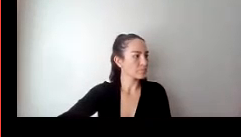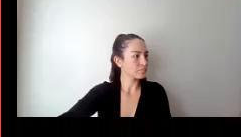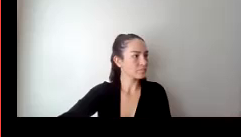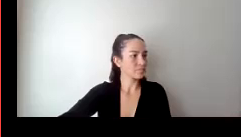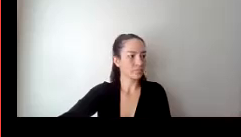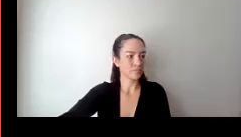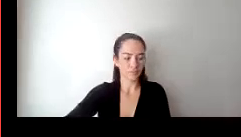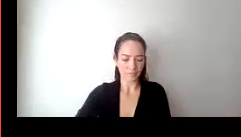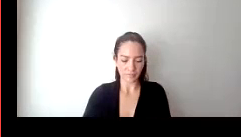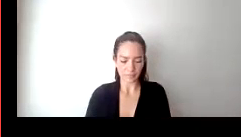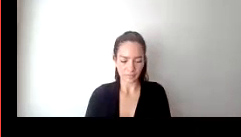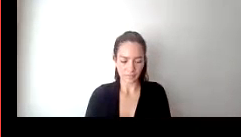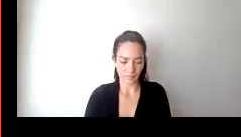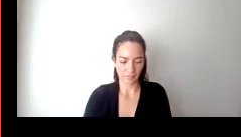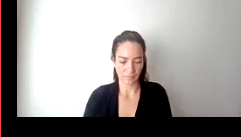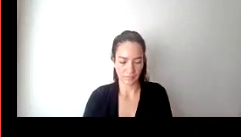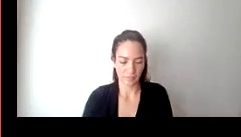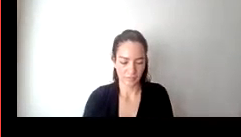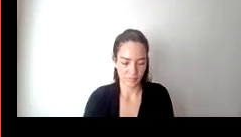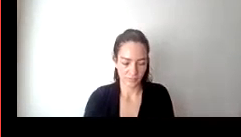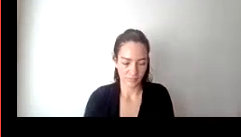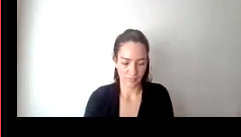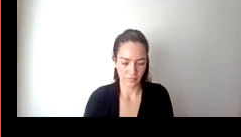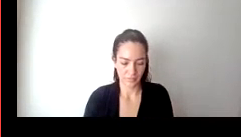For folks that were on our academy